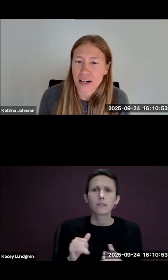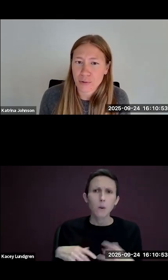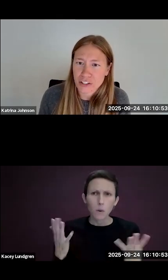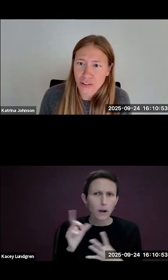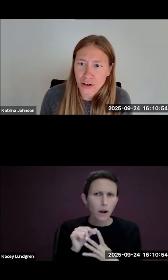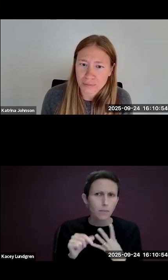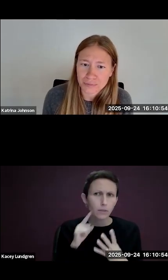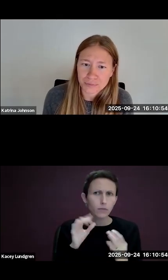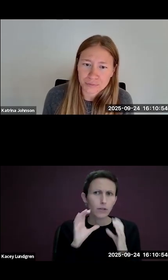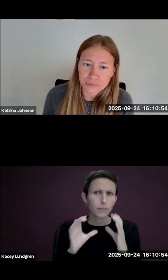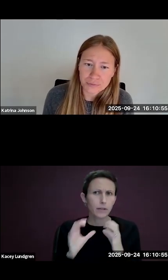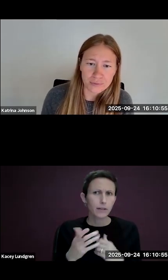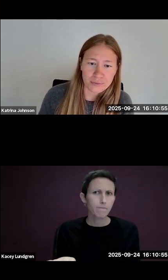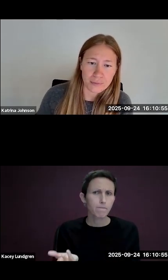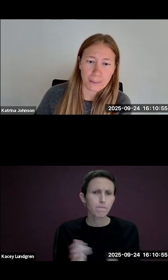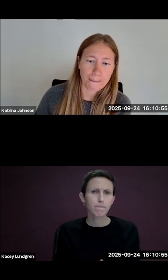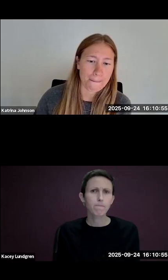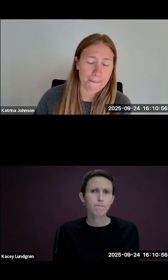for communicating with each other.